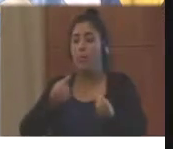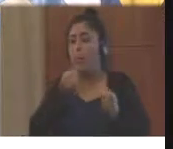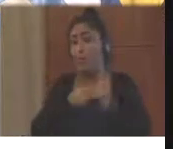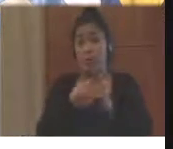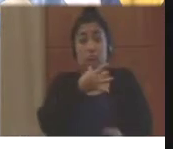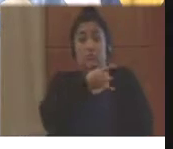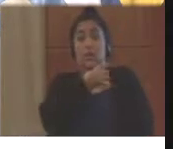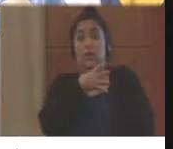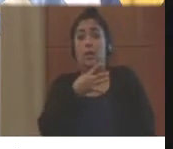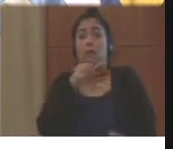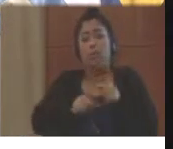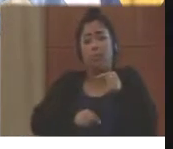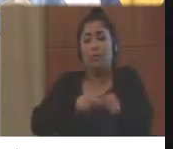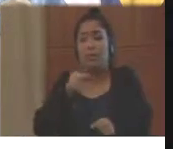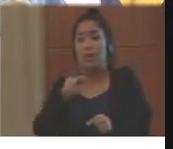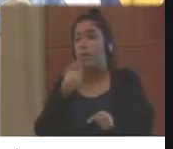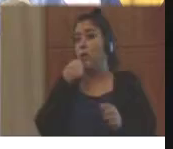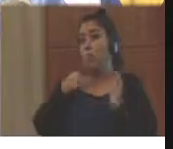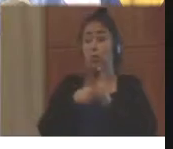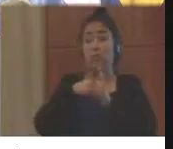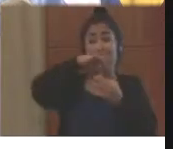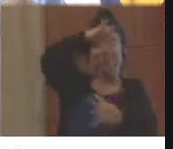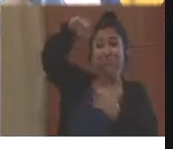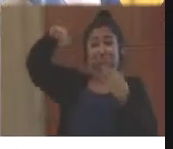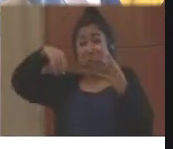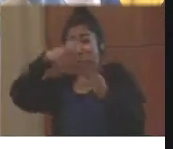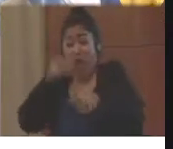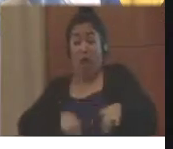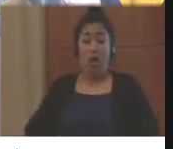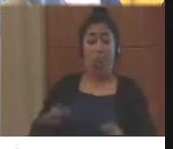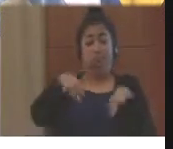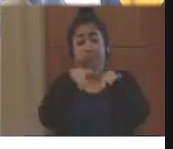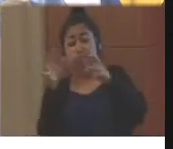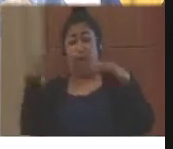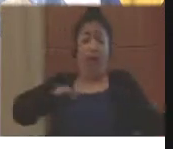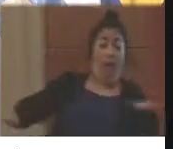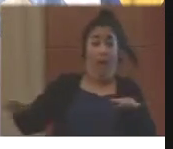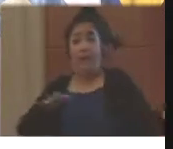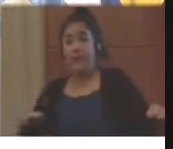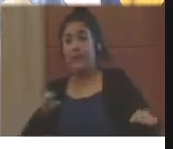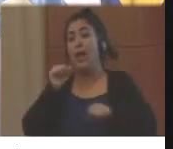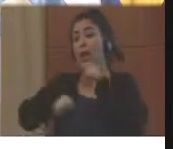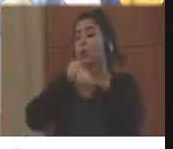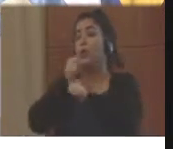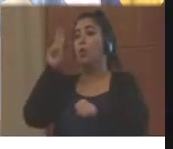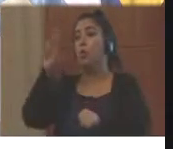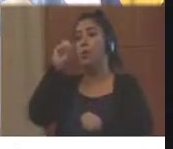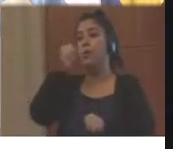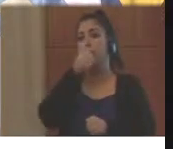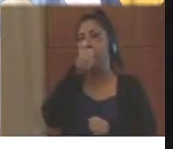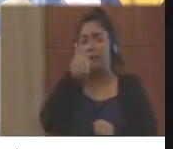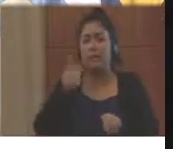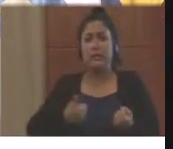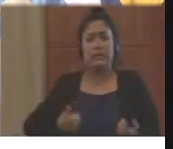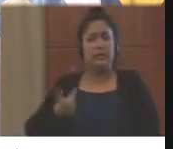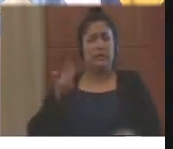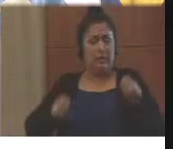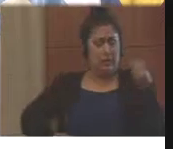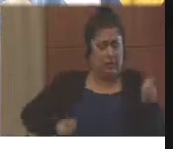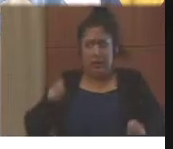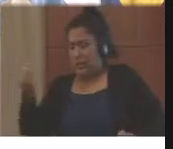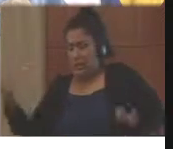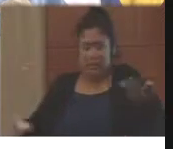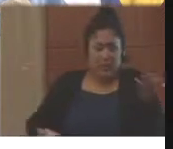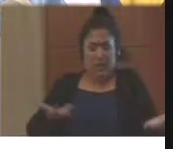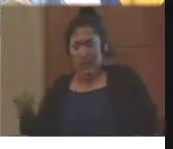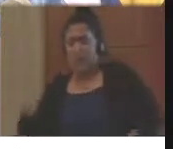grow and how to progress. The earthquake, the 2010 earthquake and tsunami showed us naked vis-a-vis